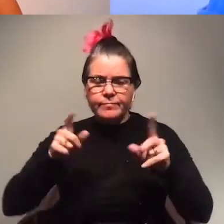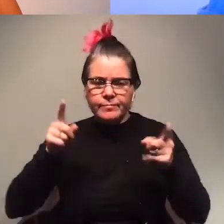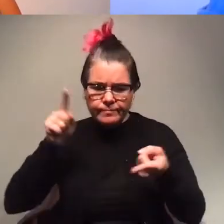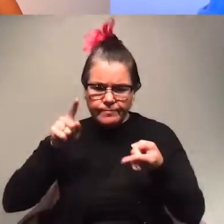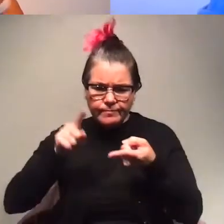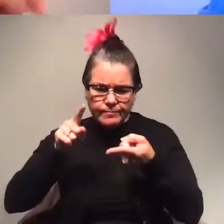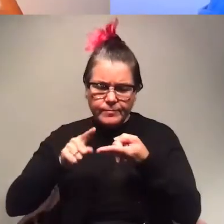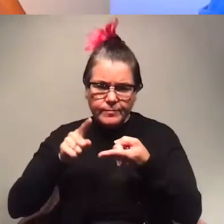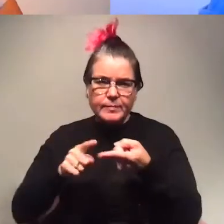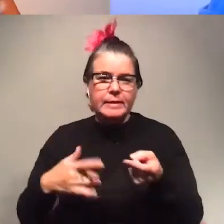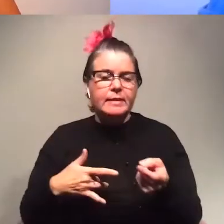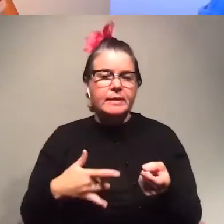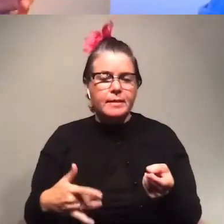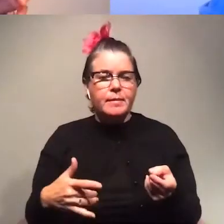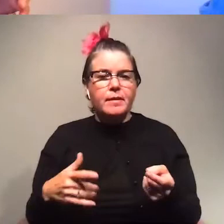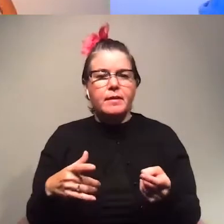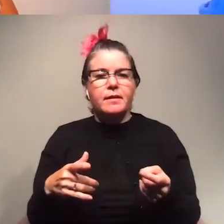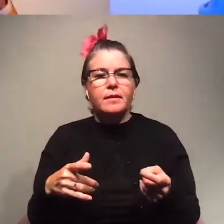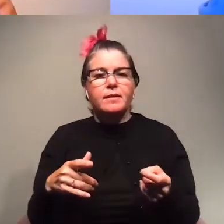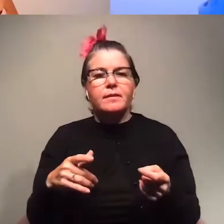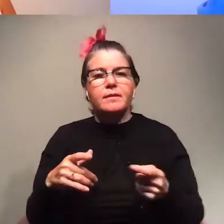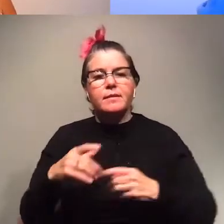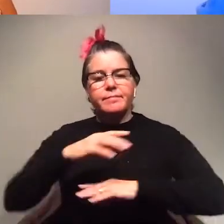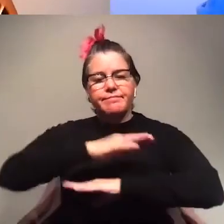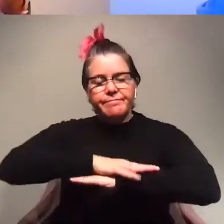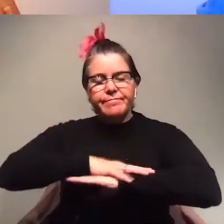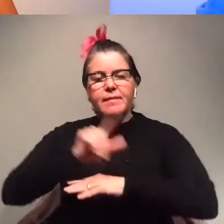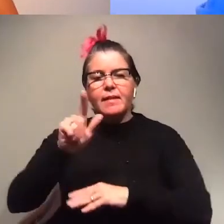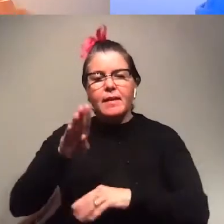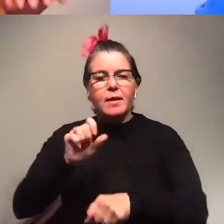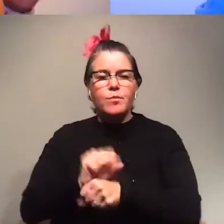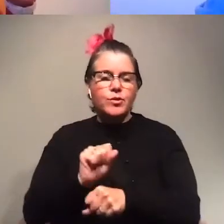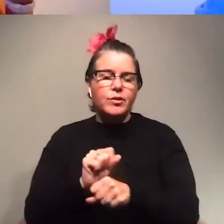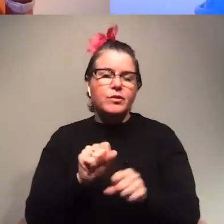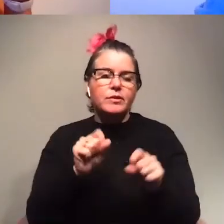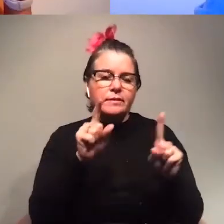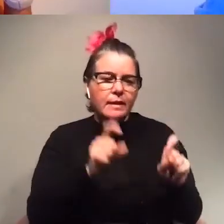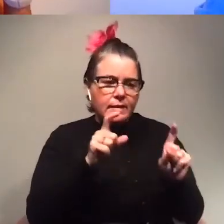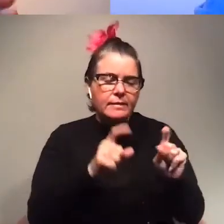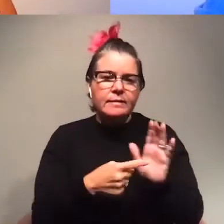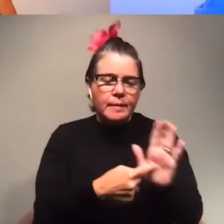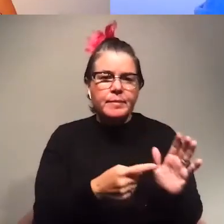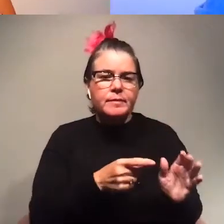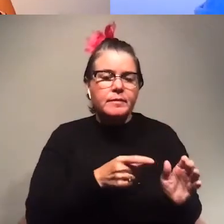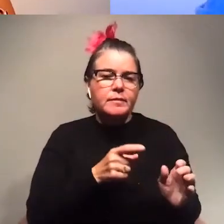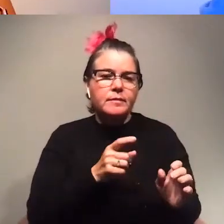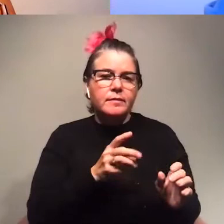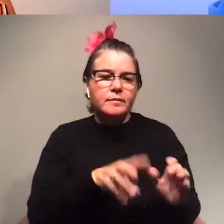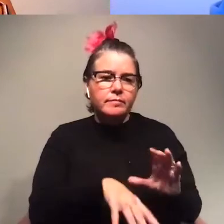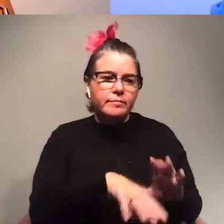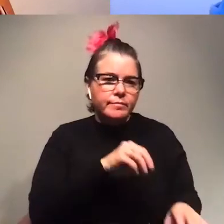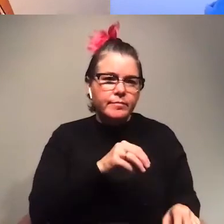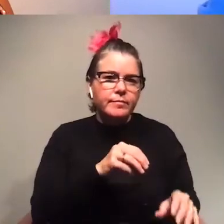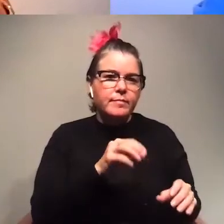So usually like plenty of like benchtop work of taking samples, of extracting compounds